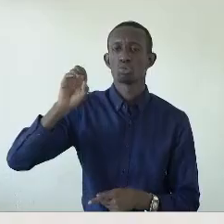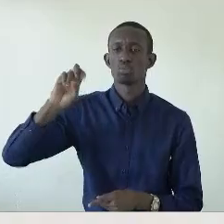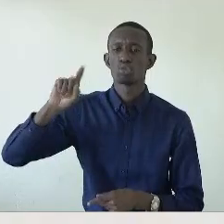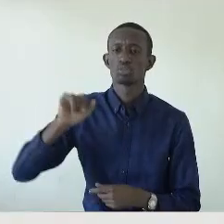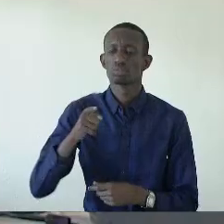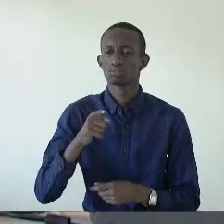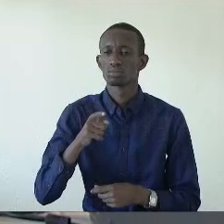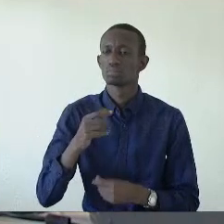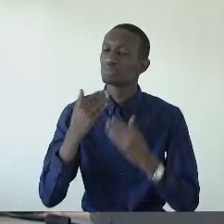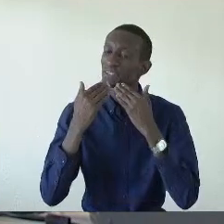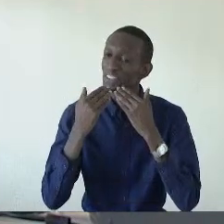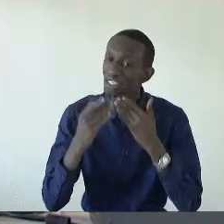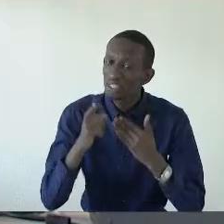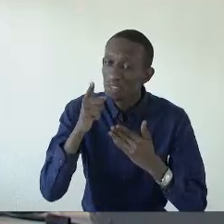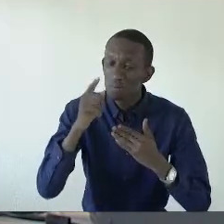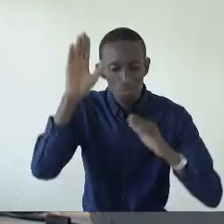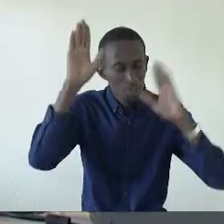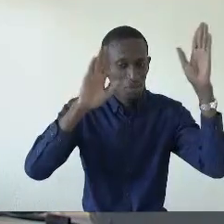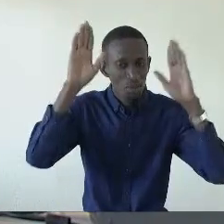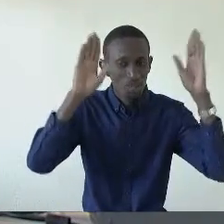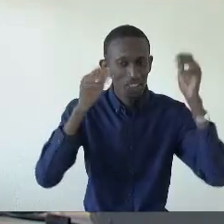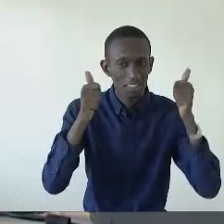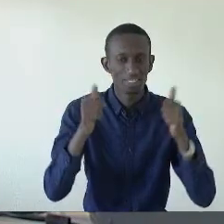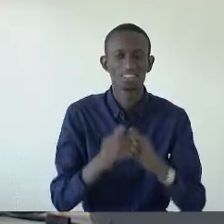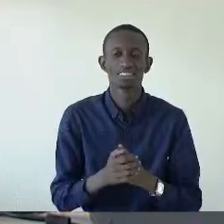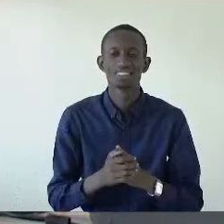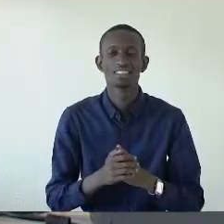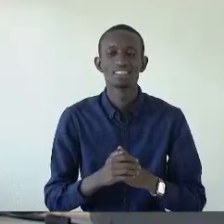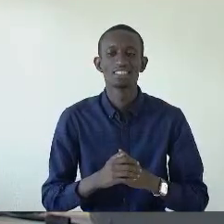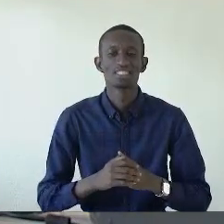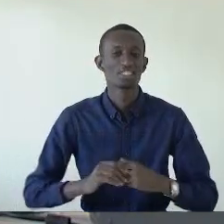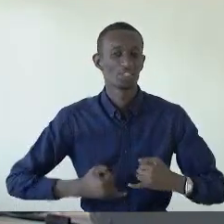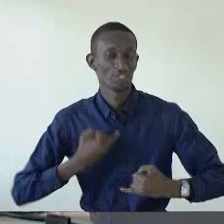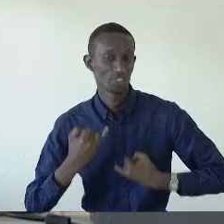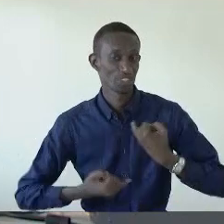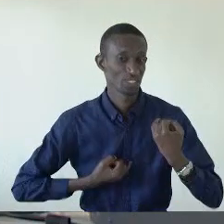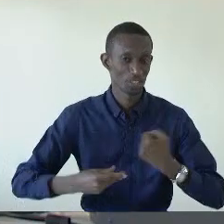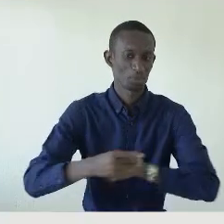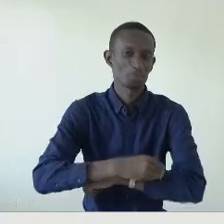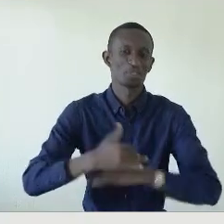thank you for your active participation. Enjoy the rest of the day.